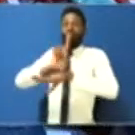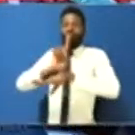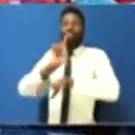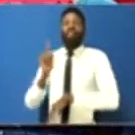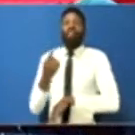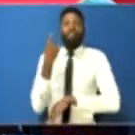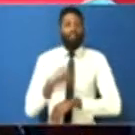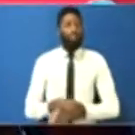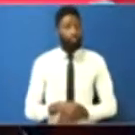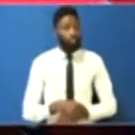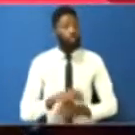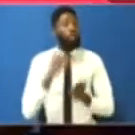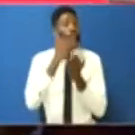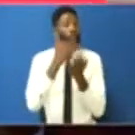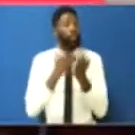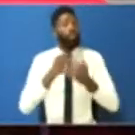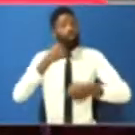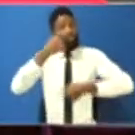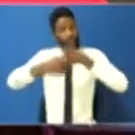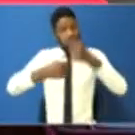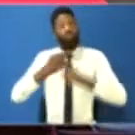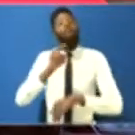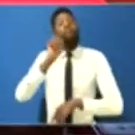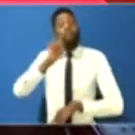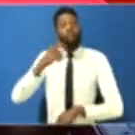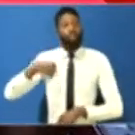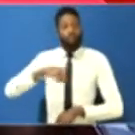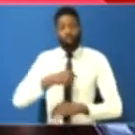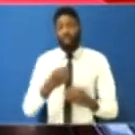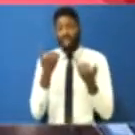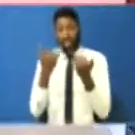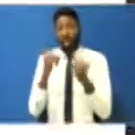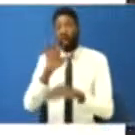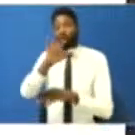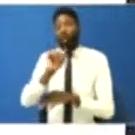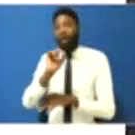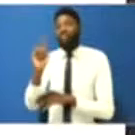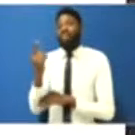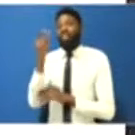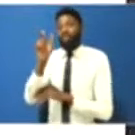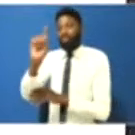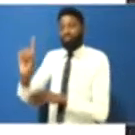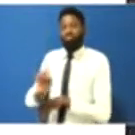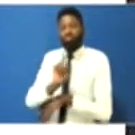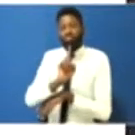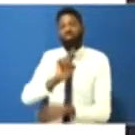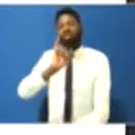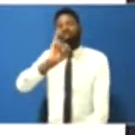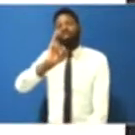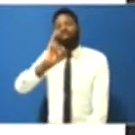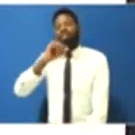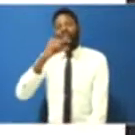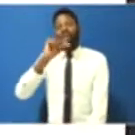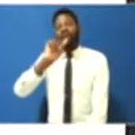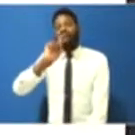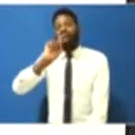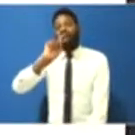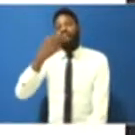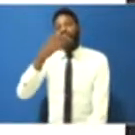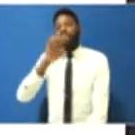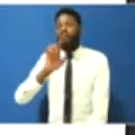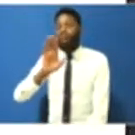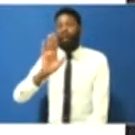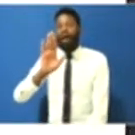and the show must move on so we will call in this first candidate paulie kapigade of the jubilee party